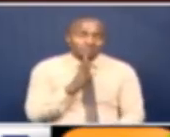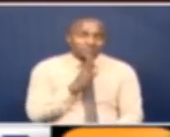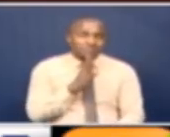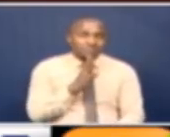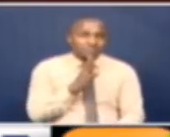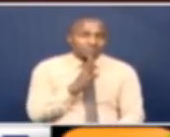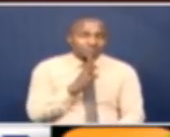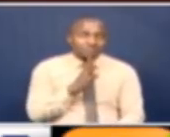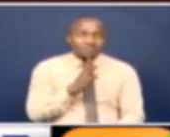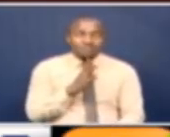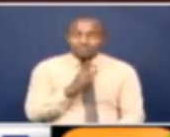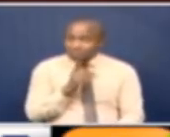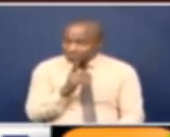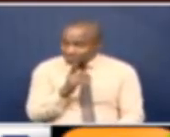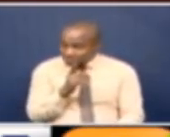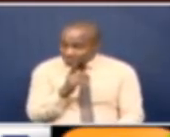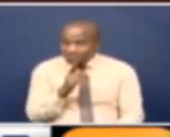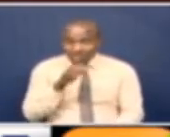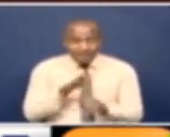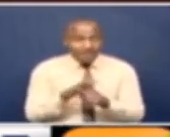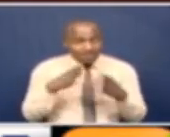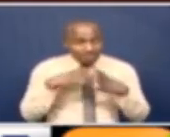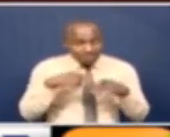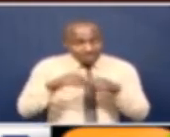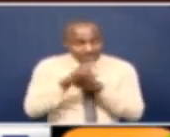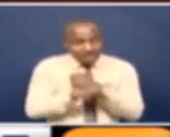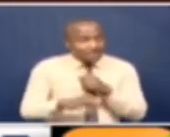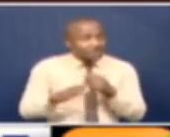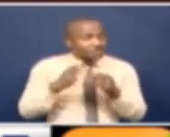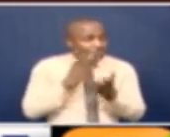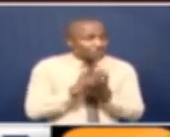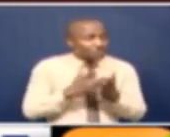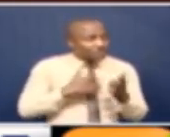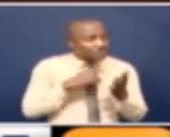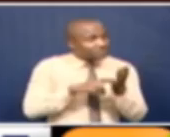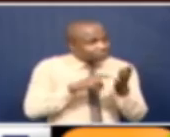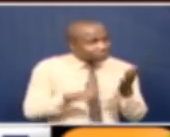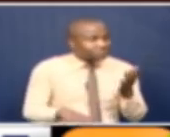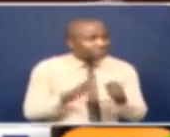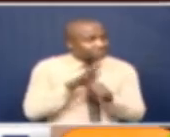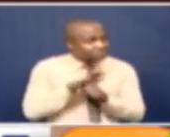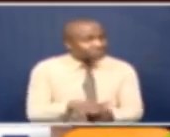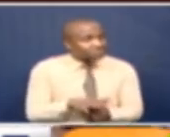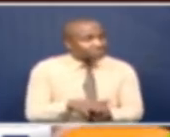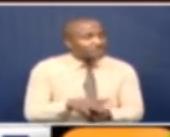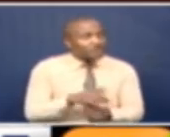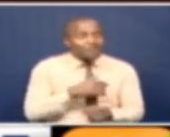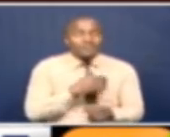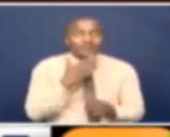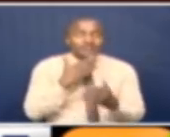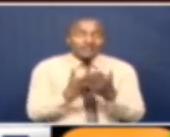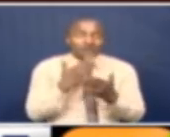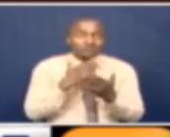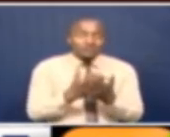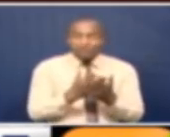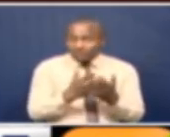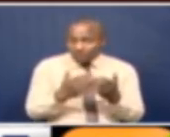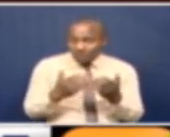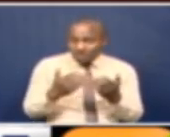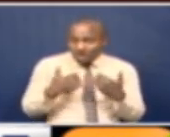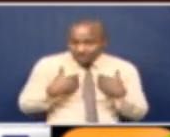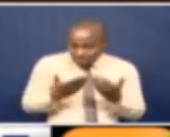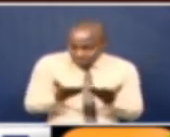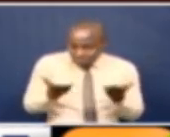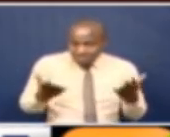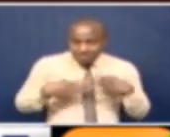The feeling is that a lot of people in this country feel disfranchised. And I thank you for having this platform where people